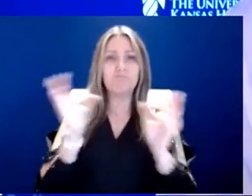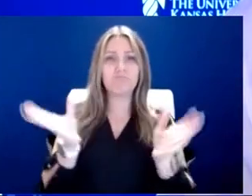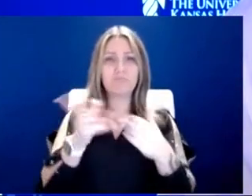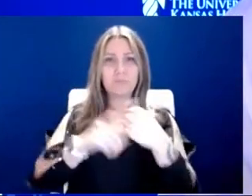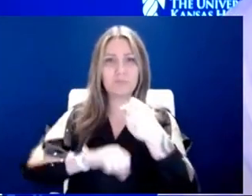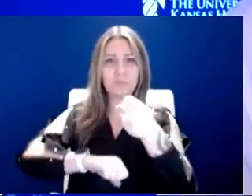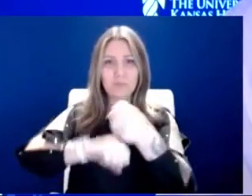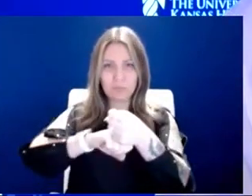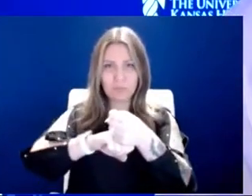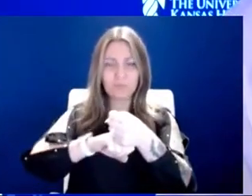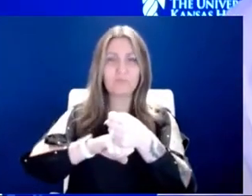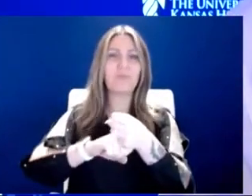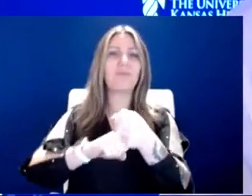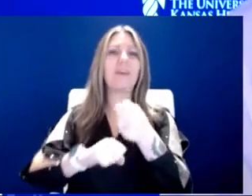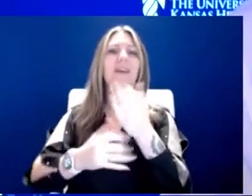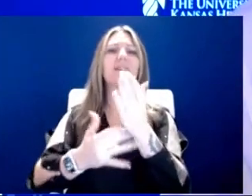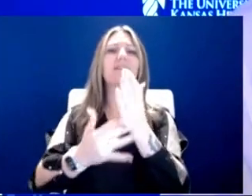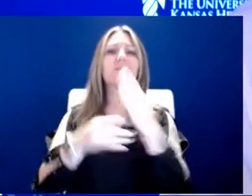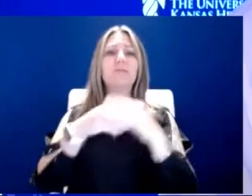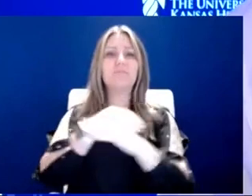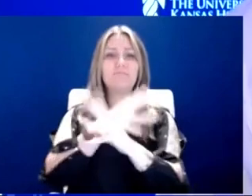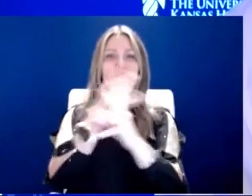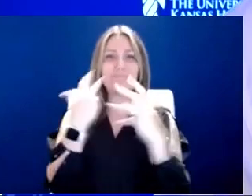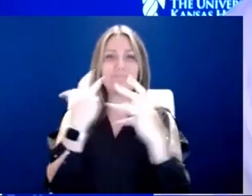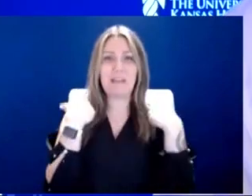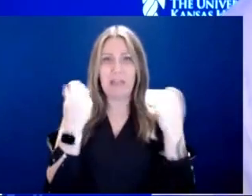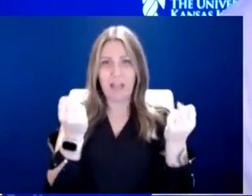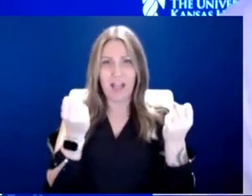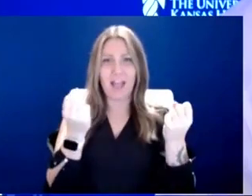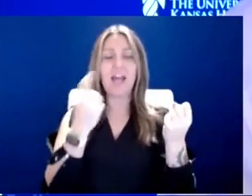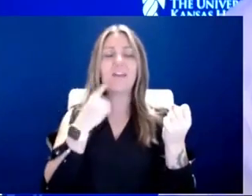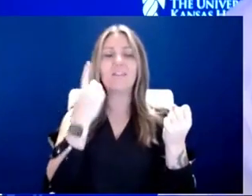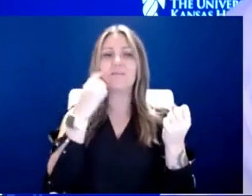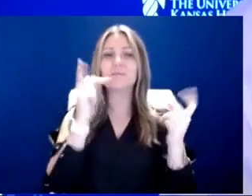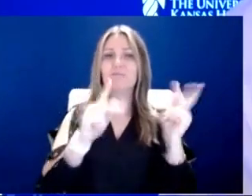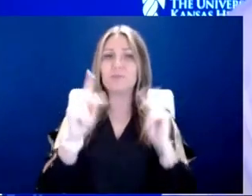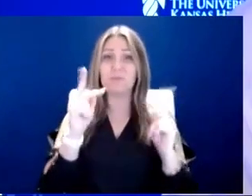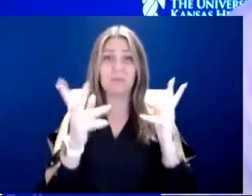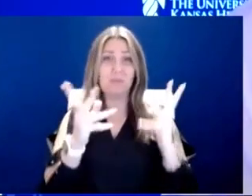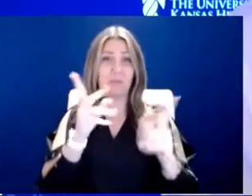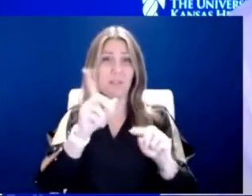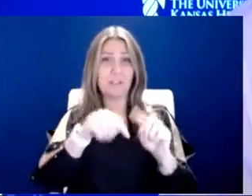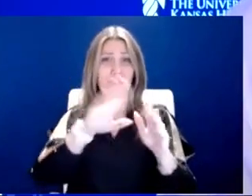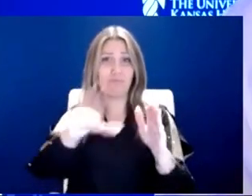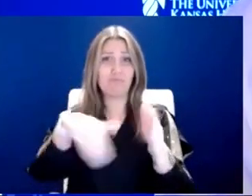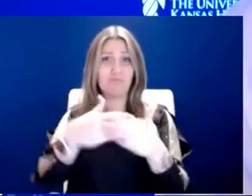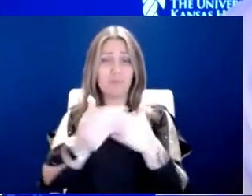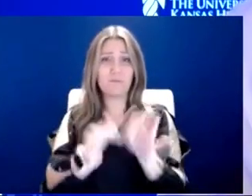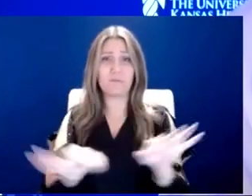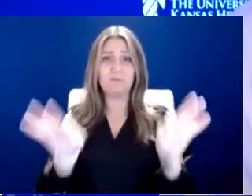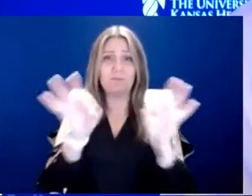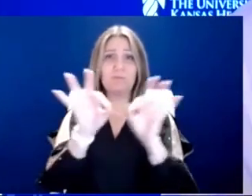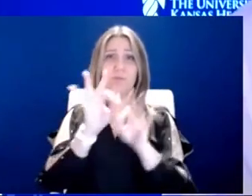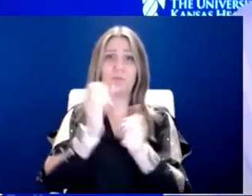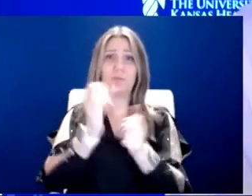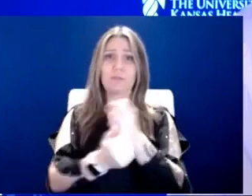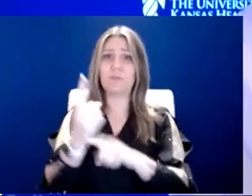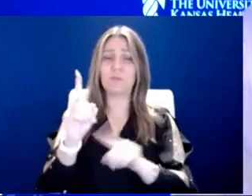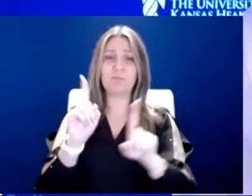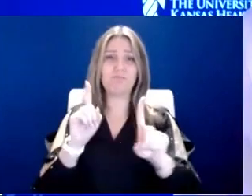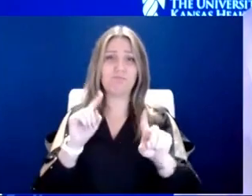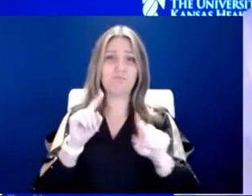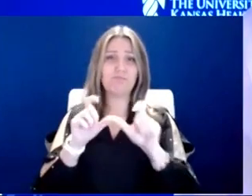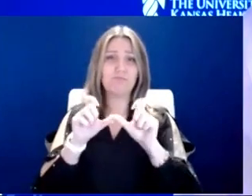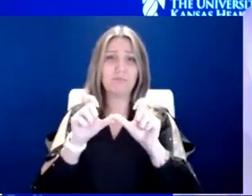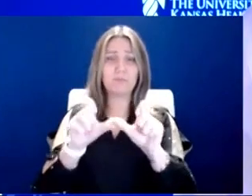telehealth visits for those patients that may be not able to make it today, because it is important that everybody continues to see their physicians